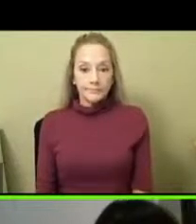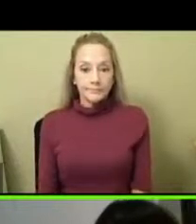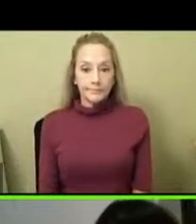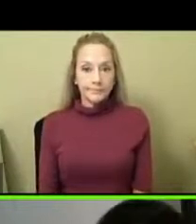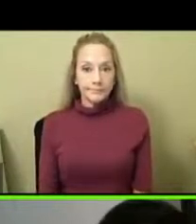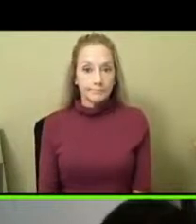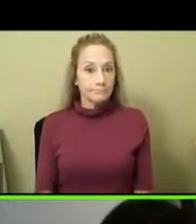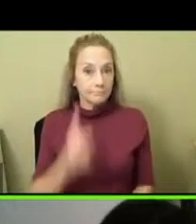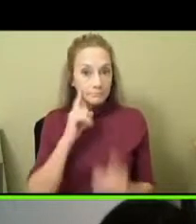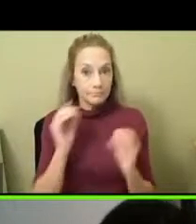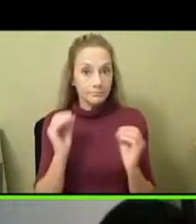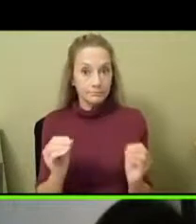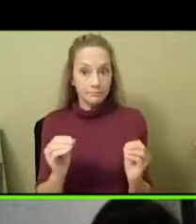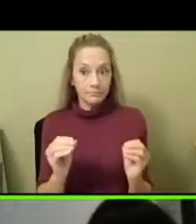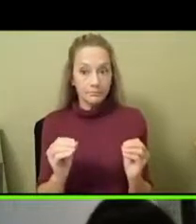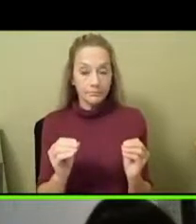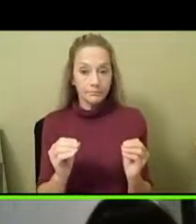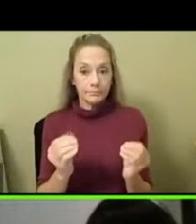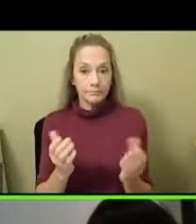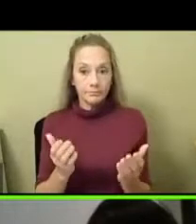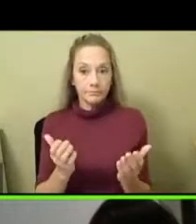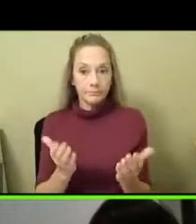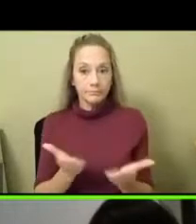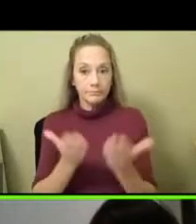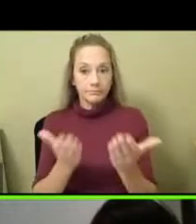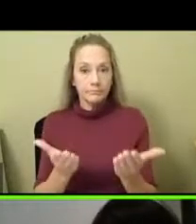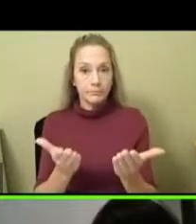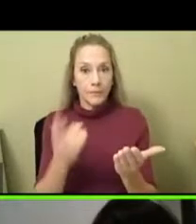If not, I'll entertain a motion to adjourn.